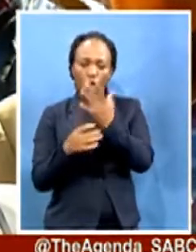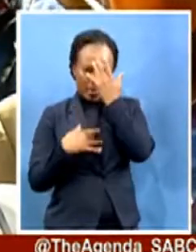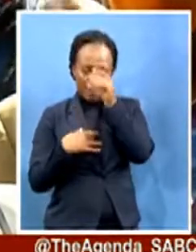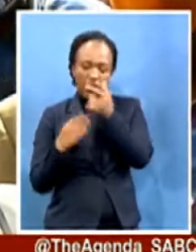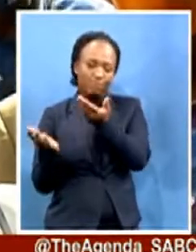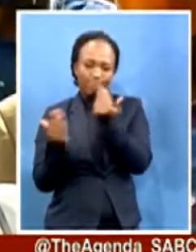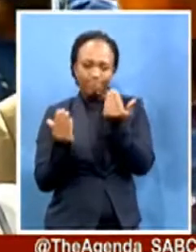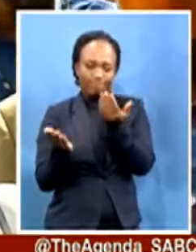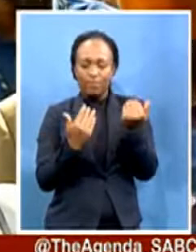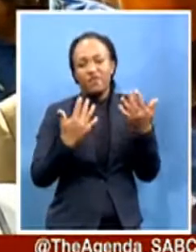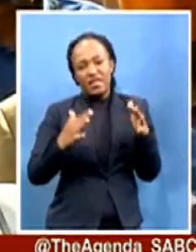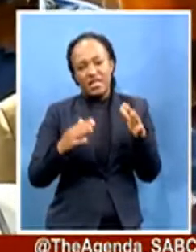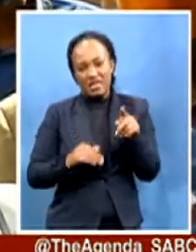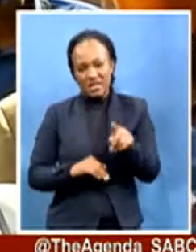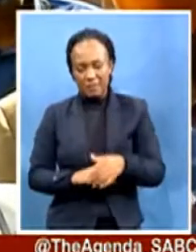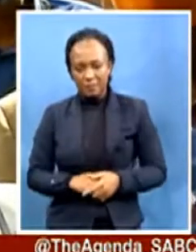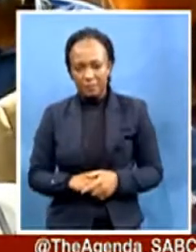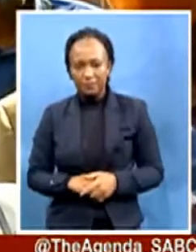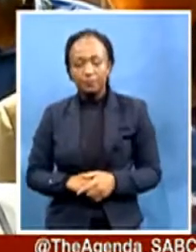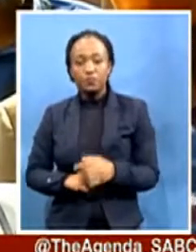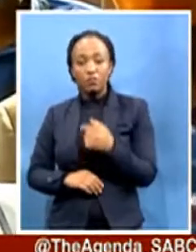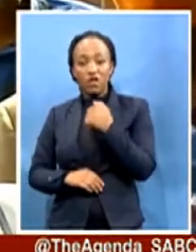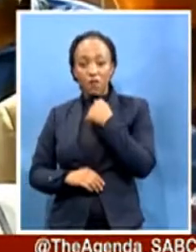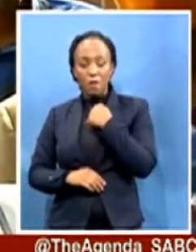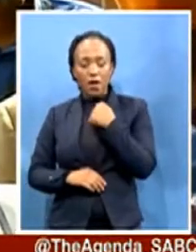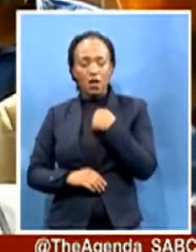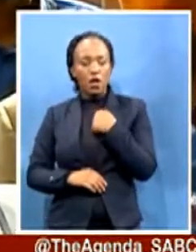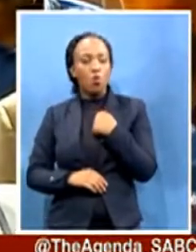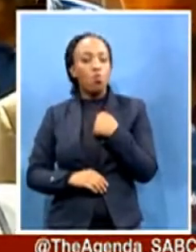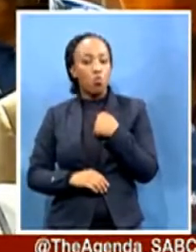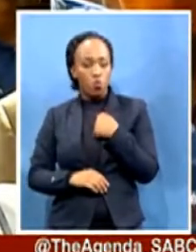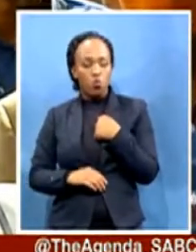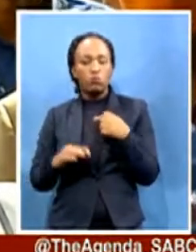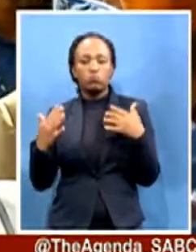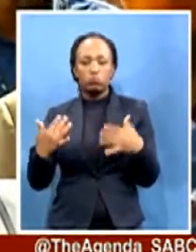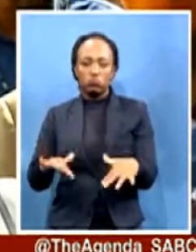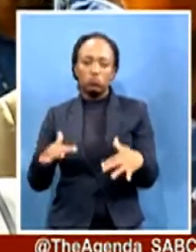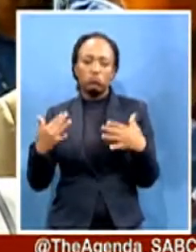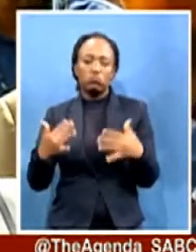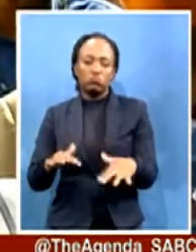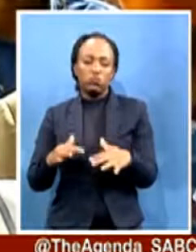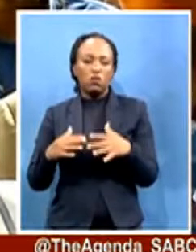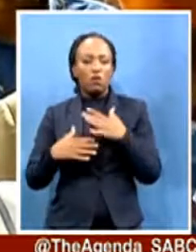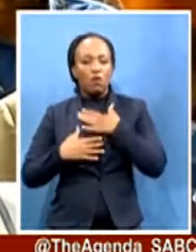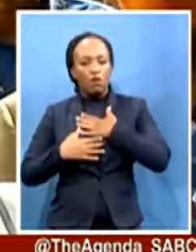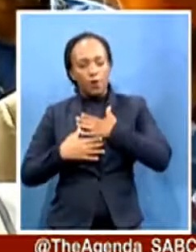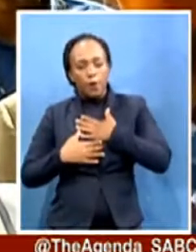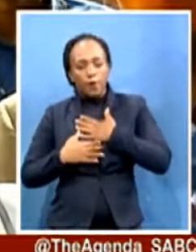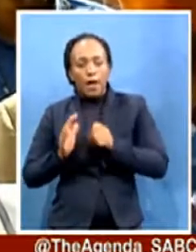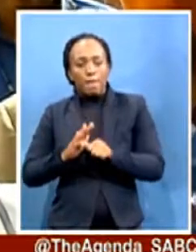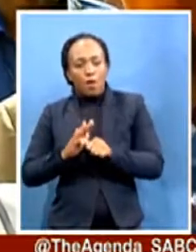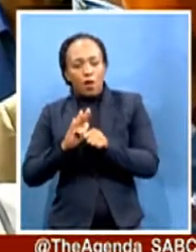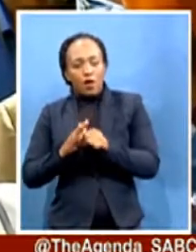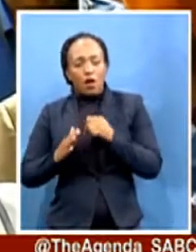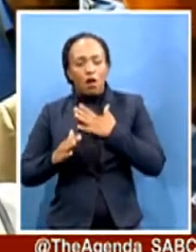is something that I think is very, very, touching, the extent to which we have been able to go to save the lives of